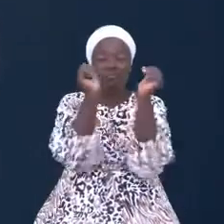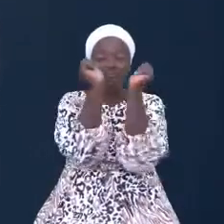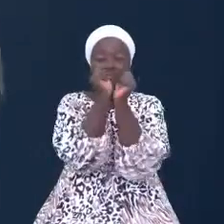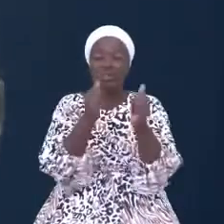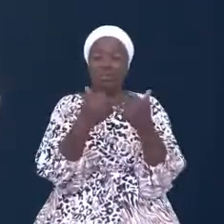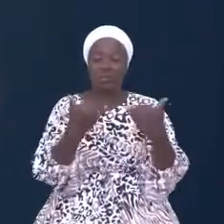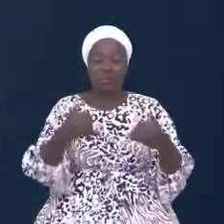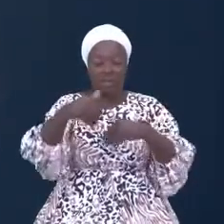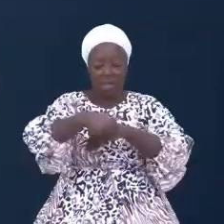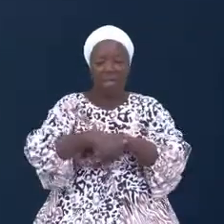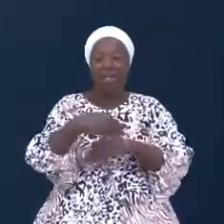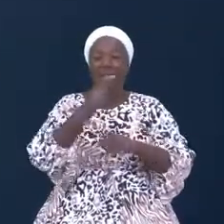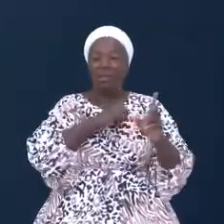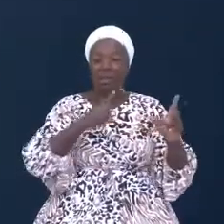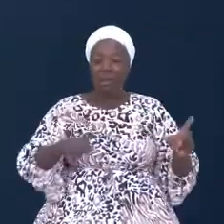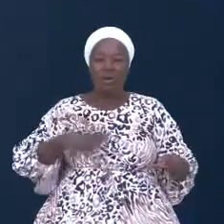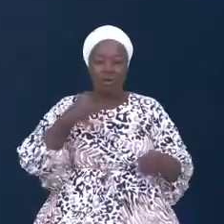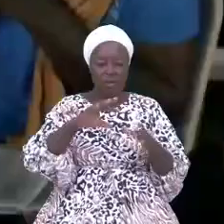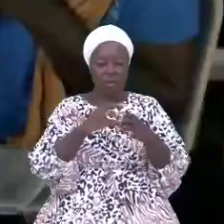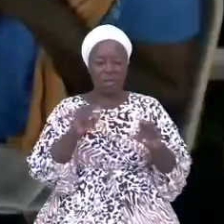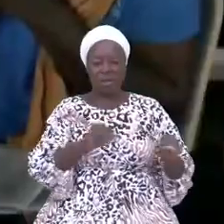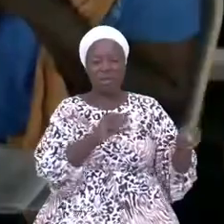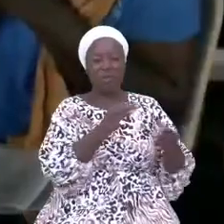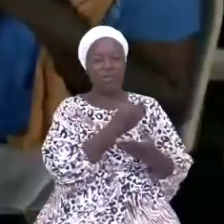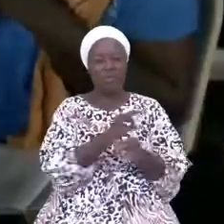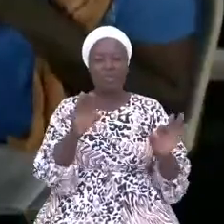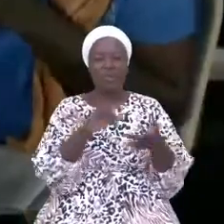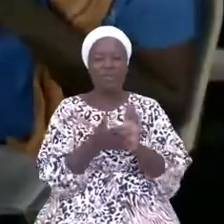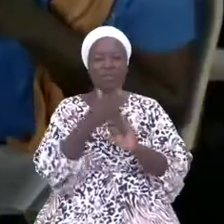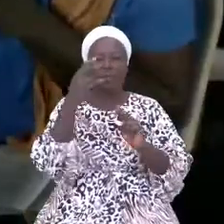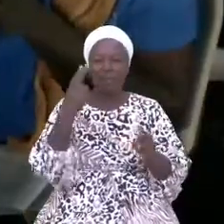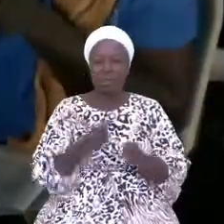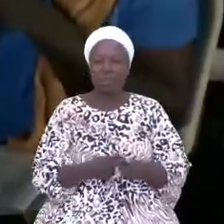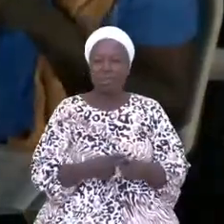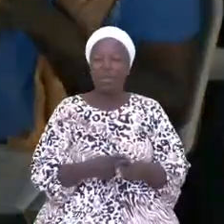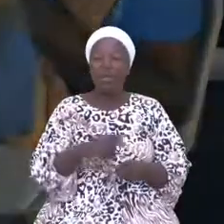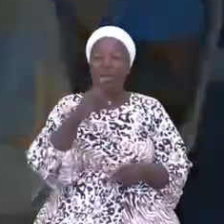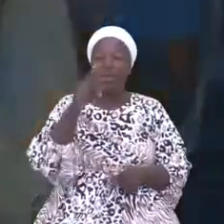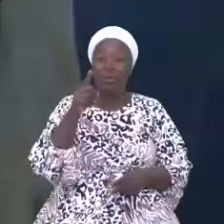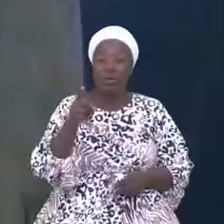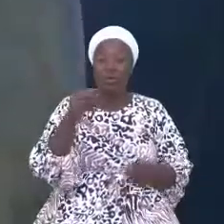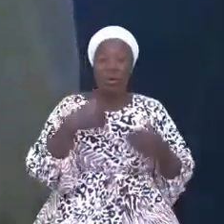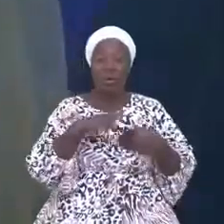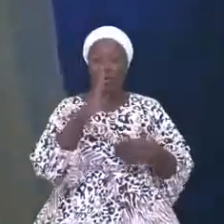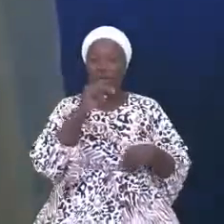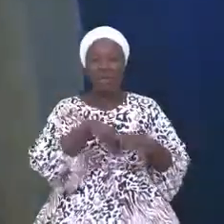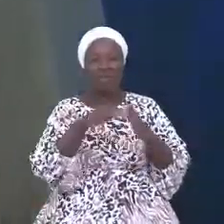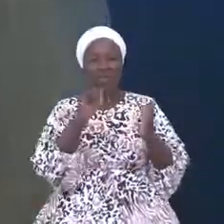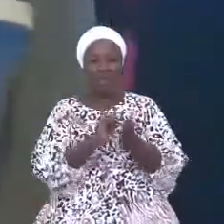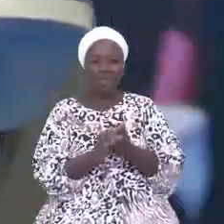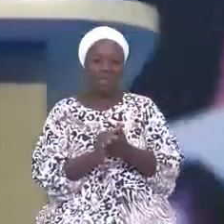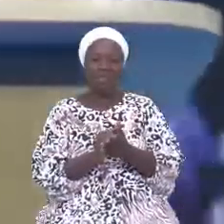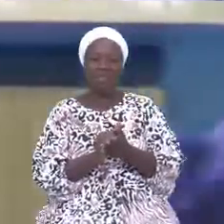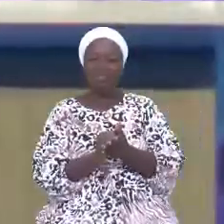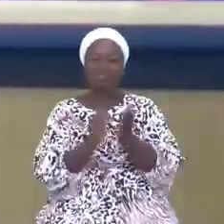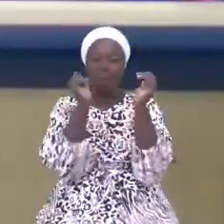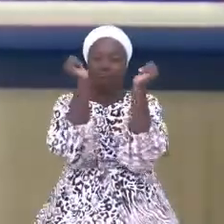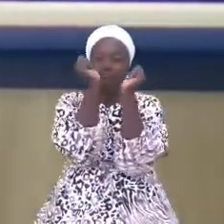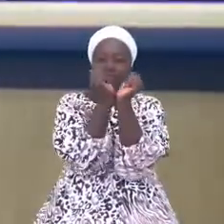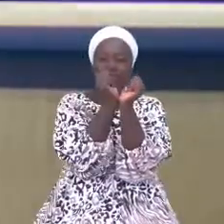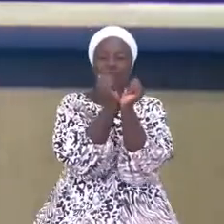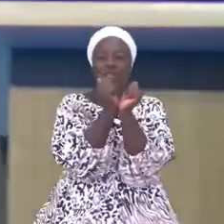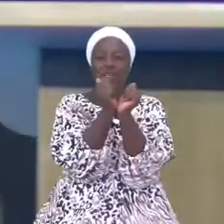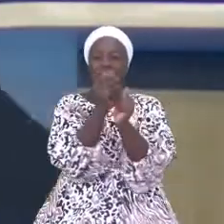tonight, the Lord will set you free. You've been in that slave trade, and you are